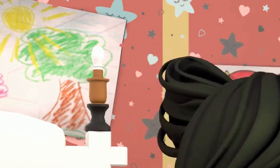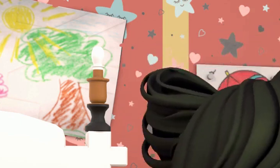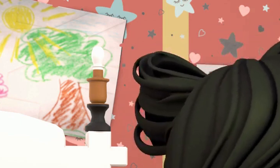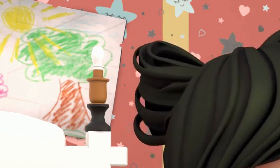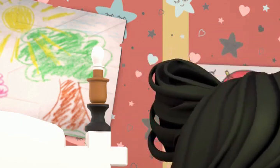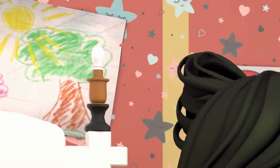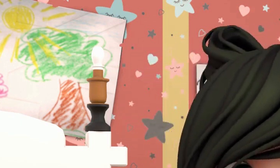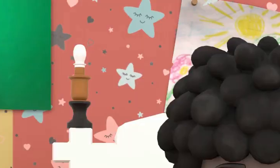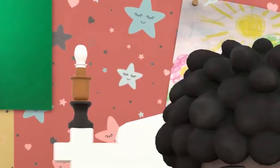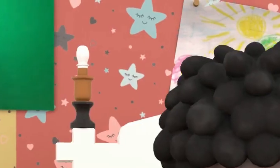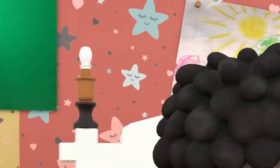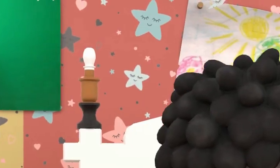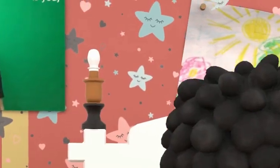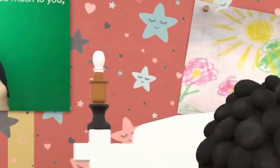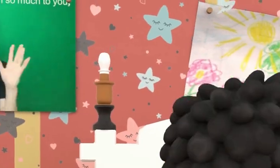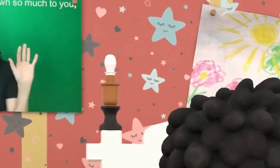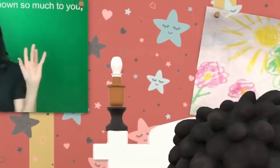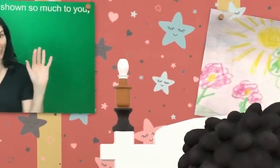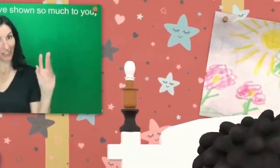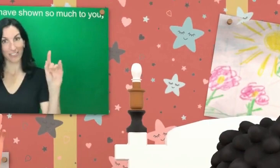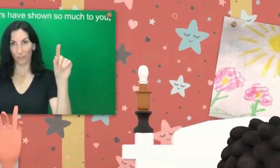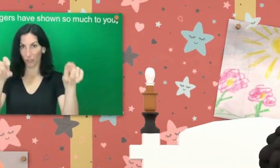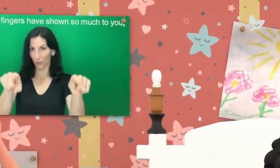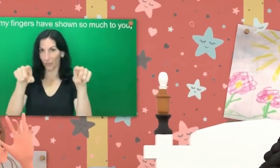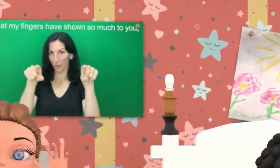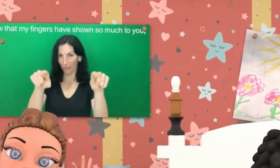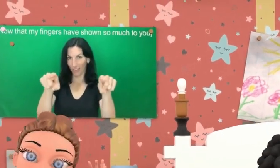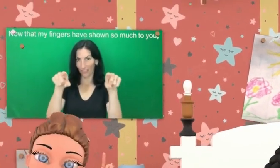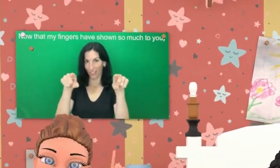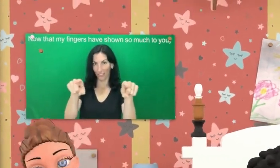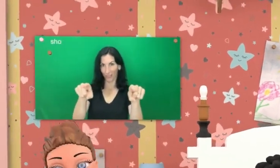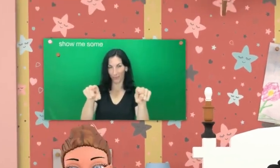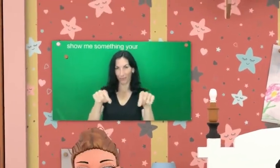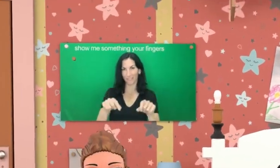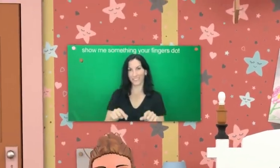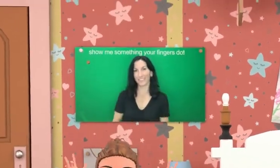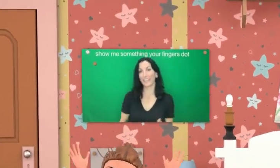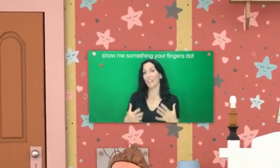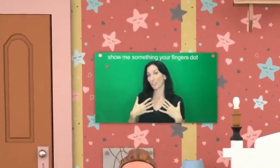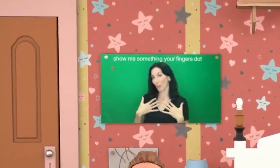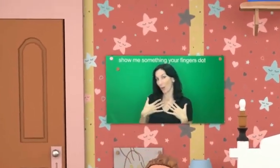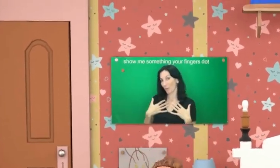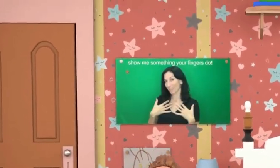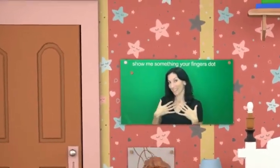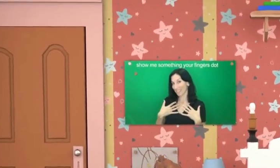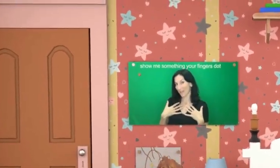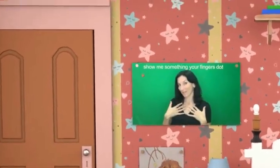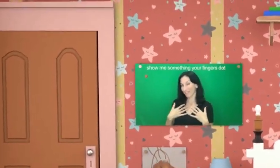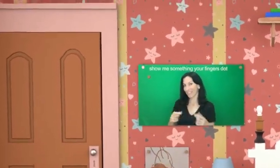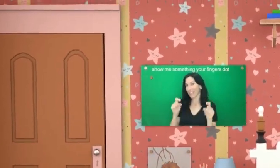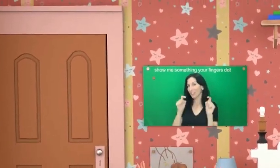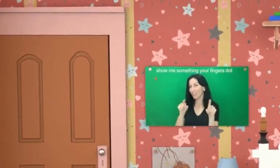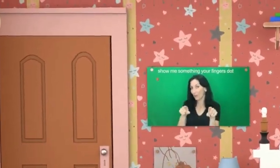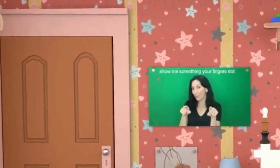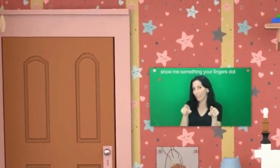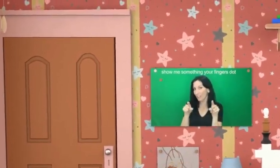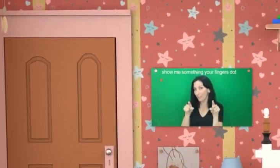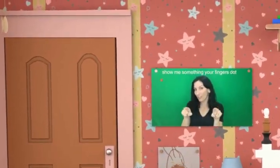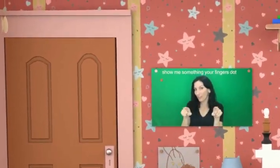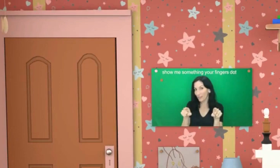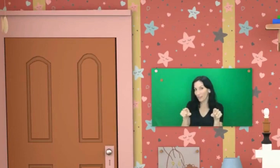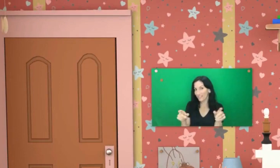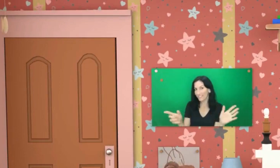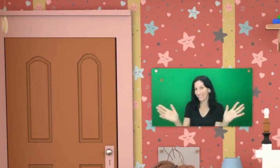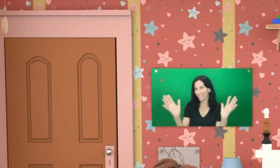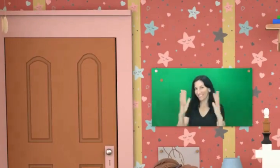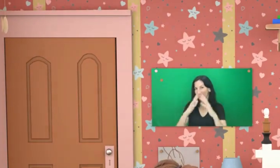do. Now that my fingers have shown so much to you, show me something your fingers